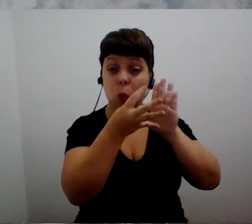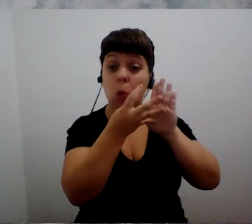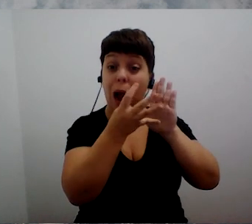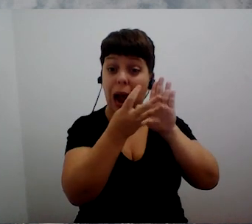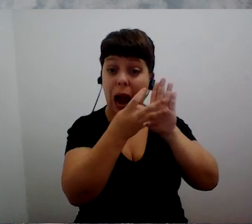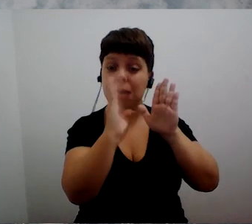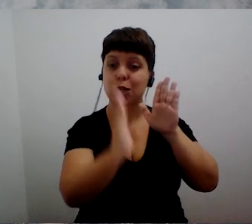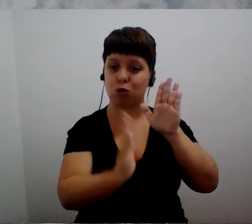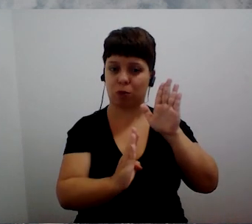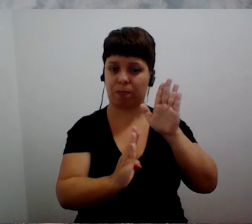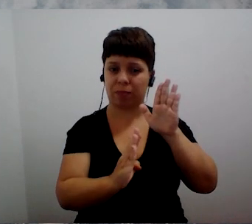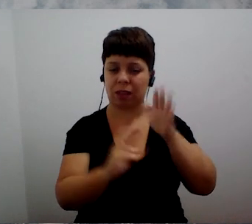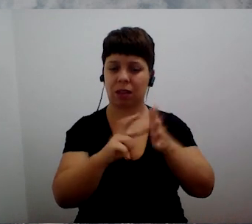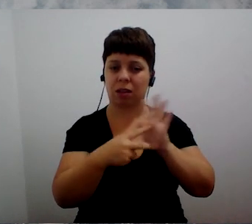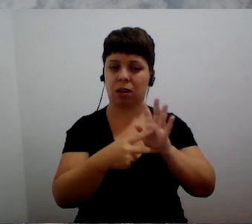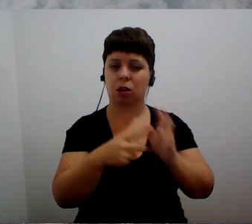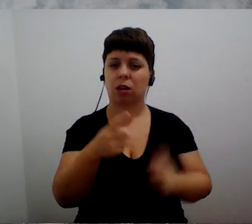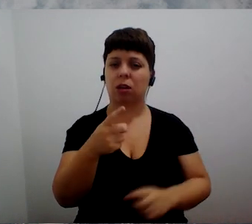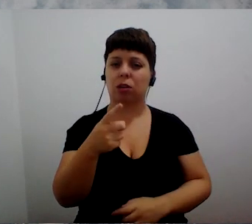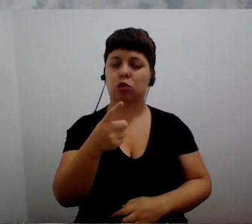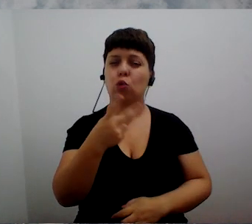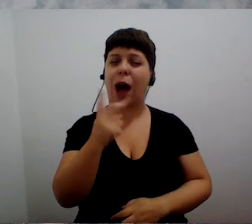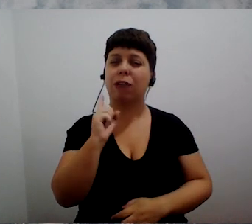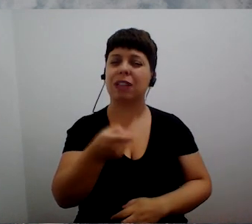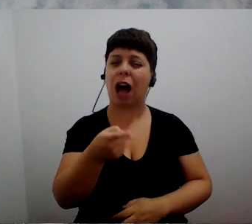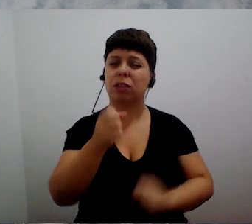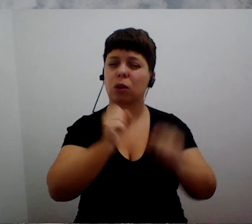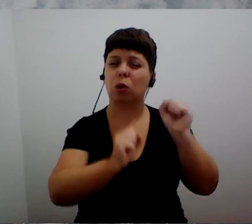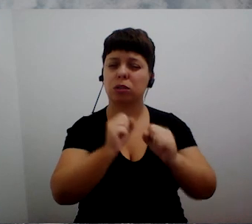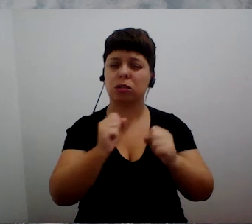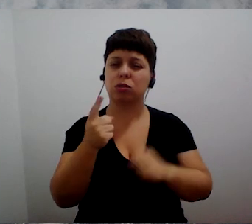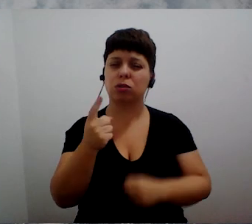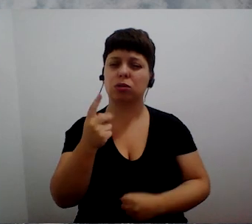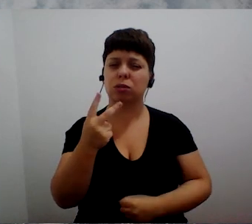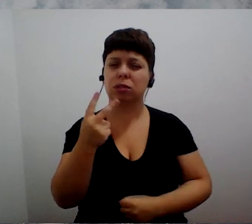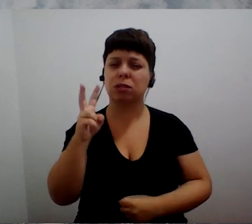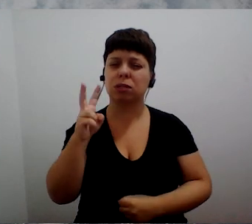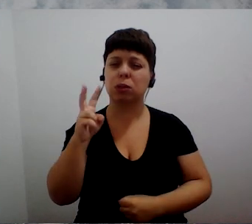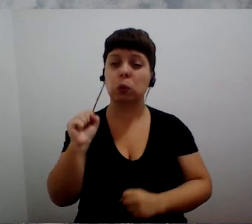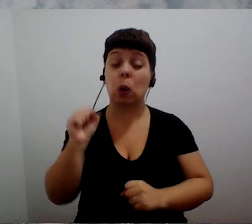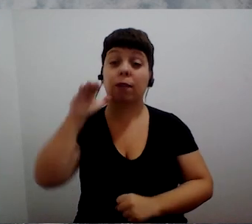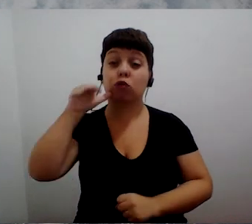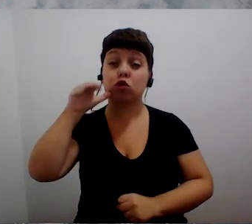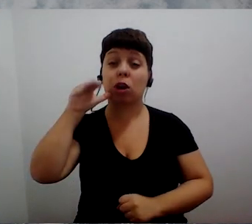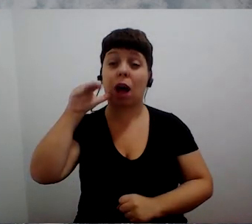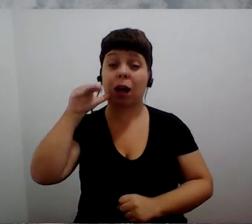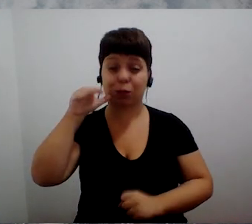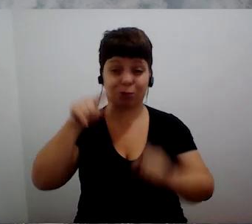fourth position in the world. And this means that we have about 12,000 companies